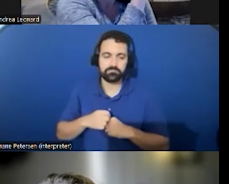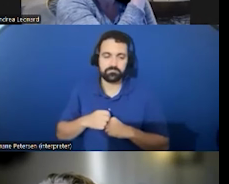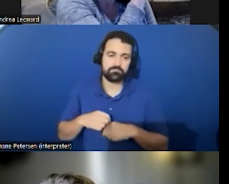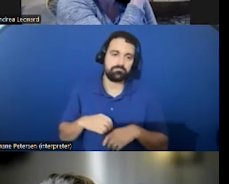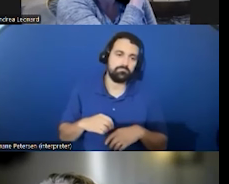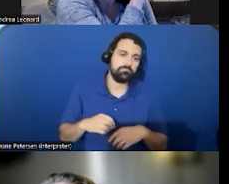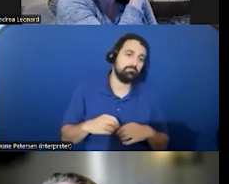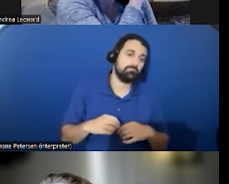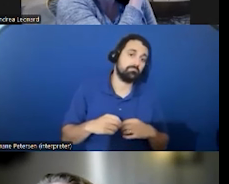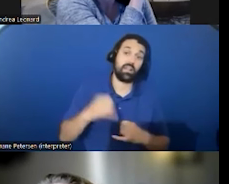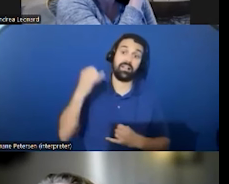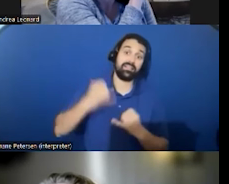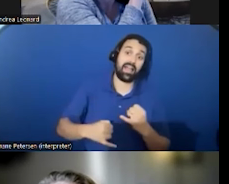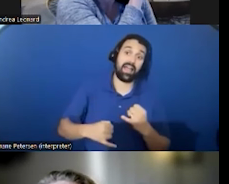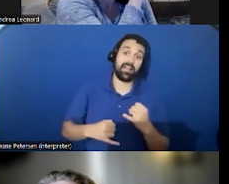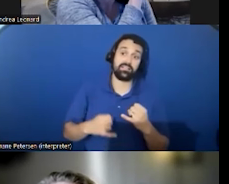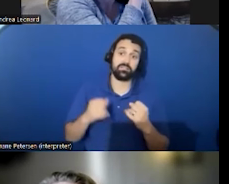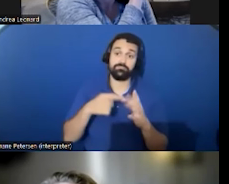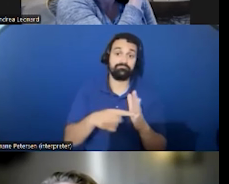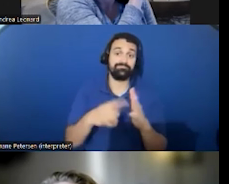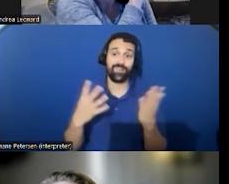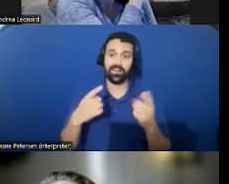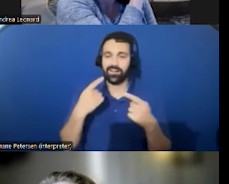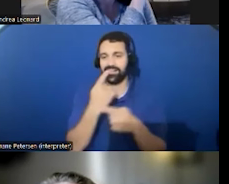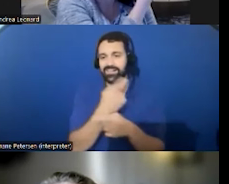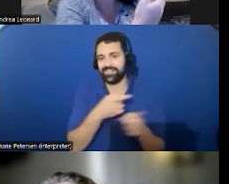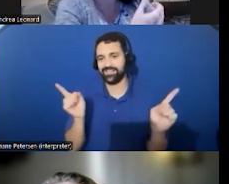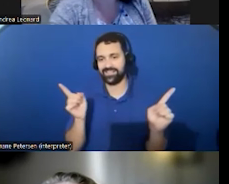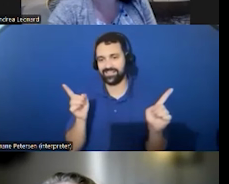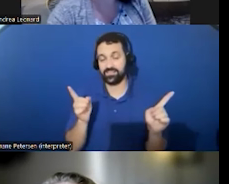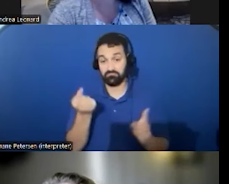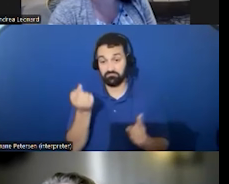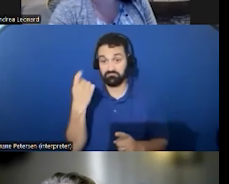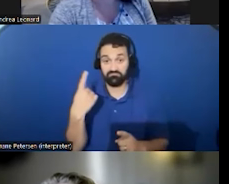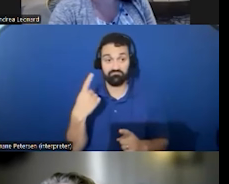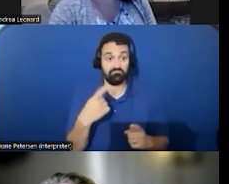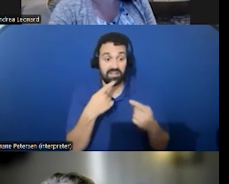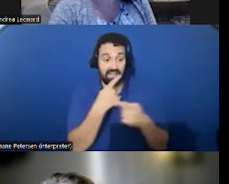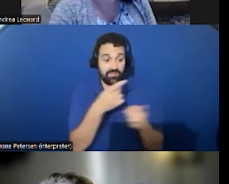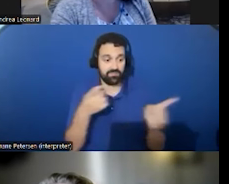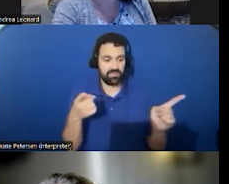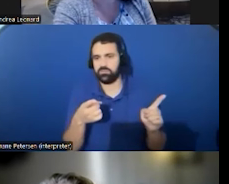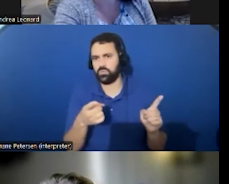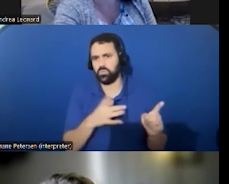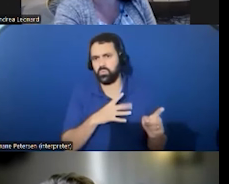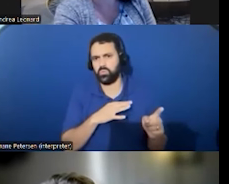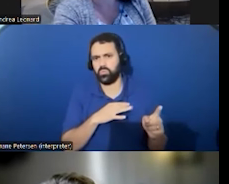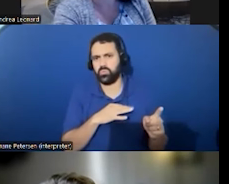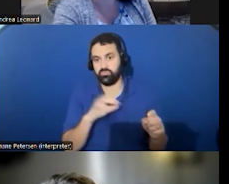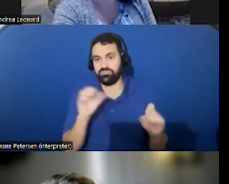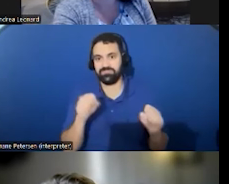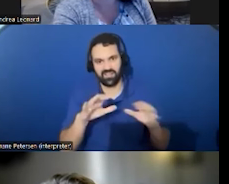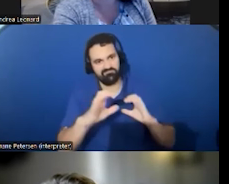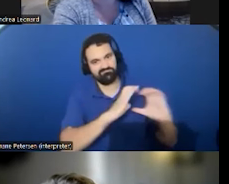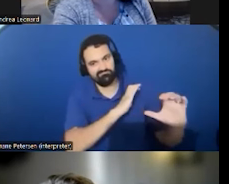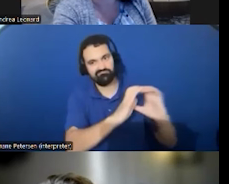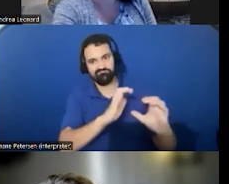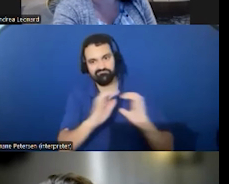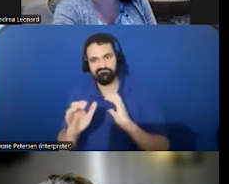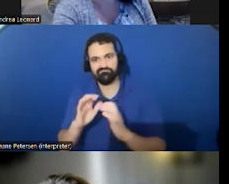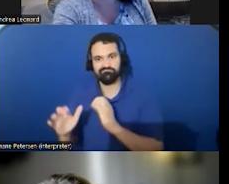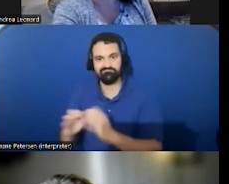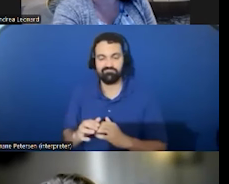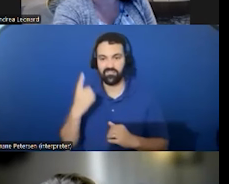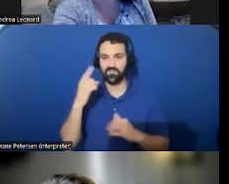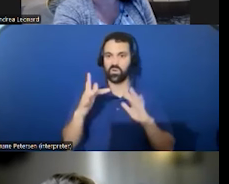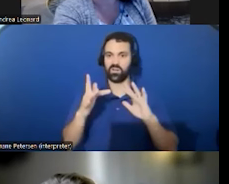is announcements. So announcements are a great way to communicate with our students, especially if you're teaching in an online environment,